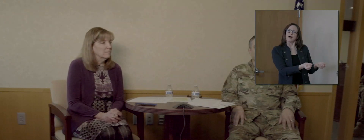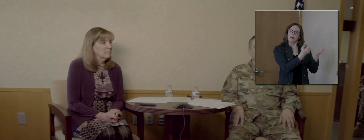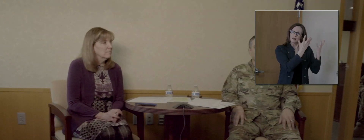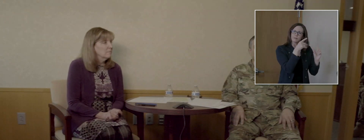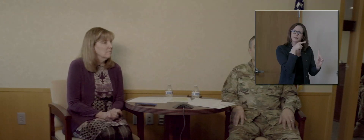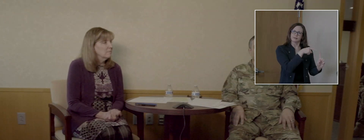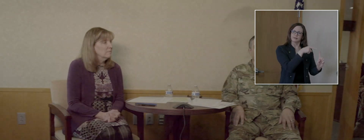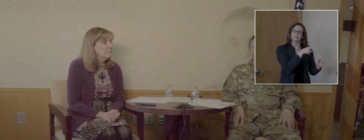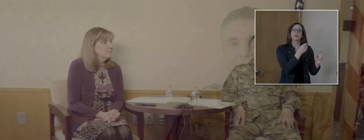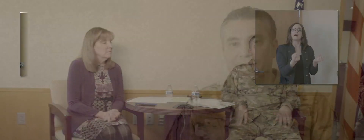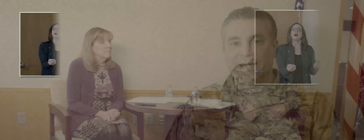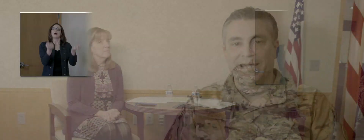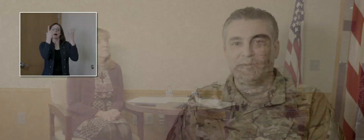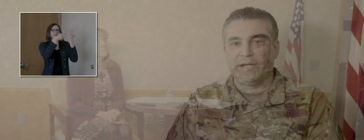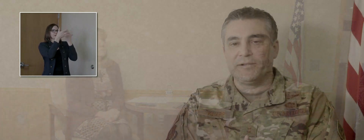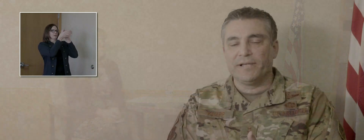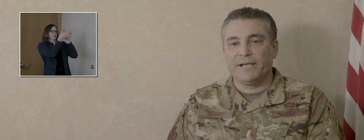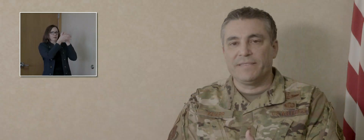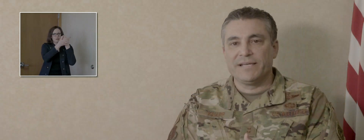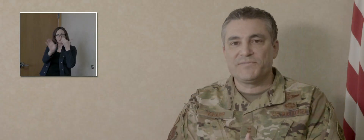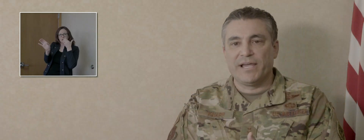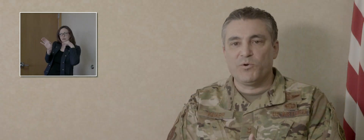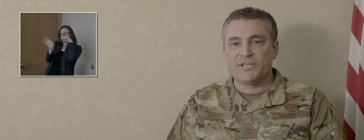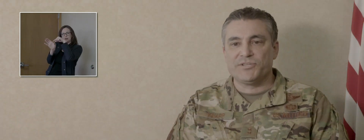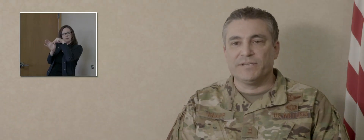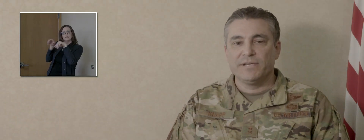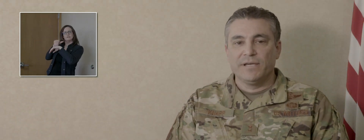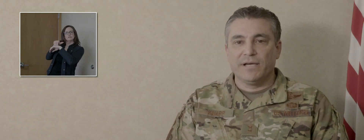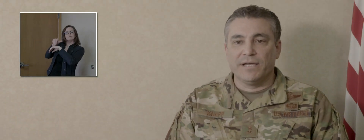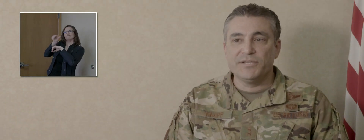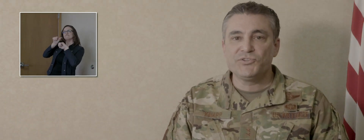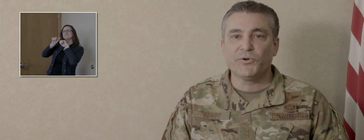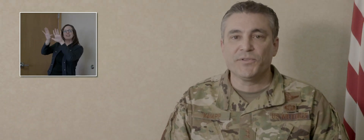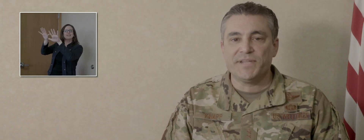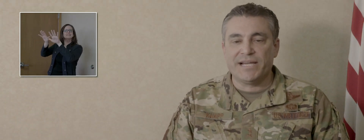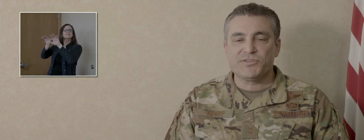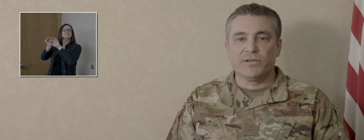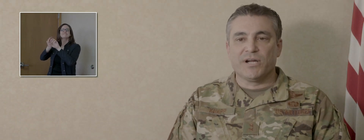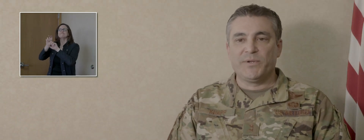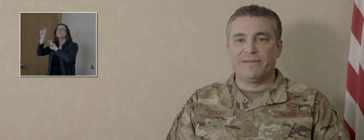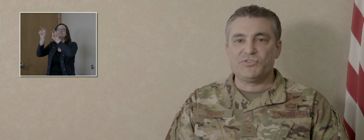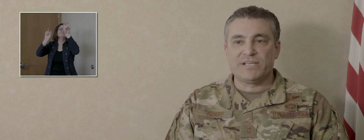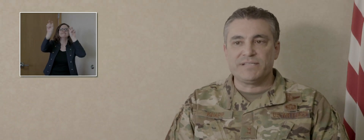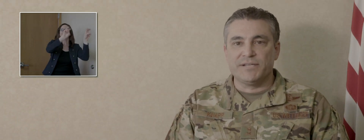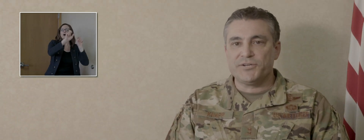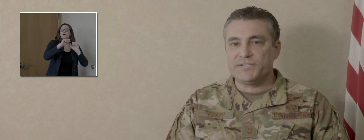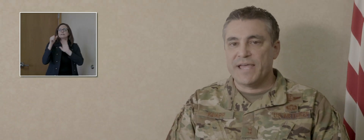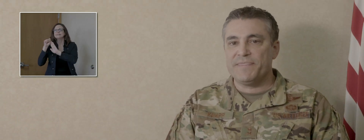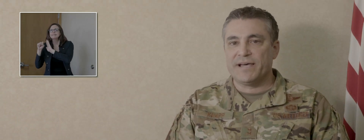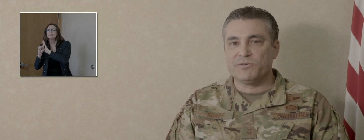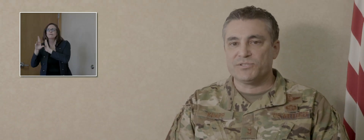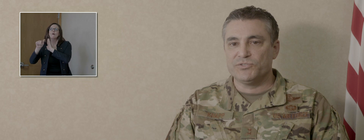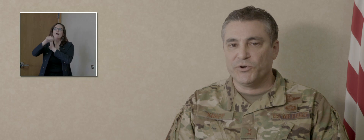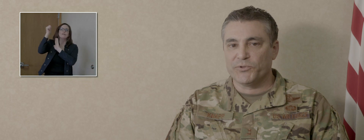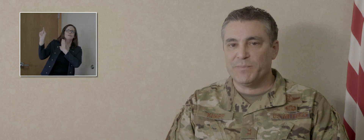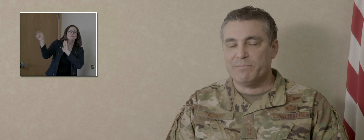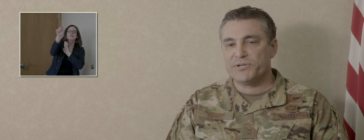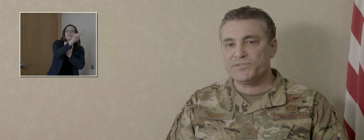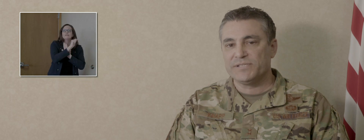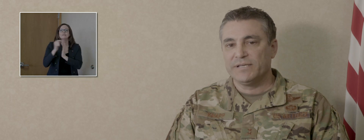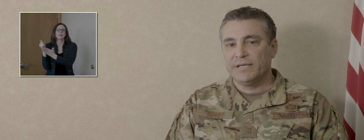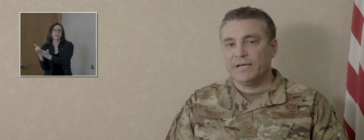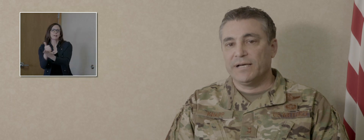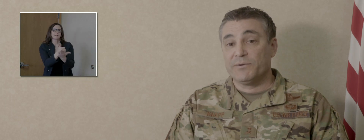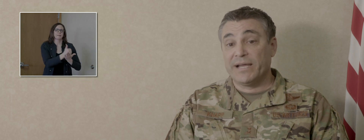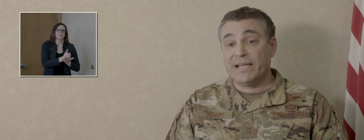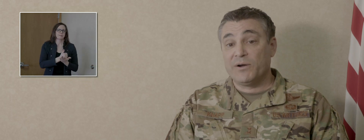service. Hi, Abigail. Thanks for that question. In total, the National Guard, we have just under 10,000 total